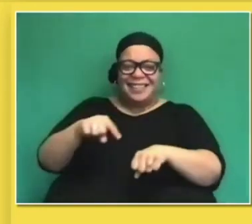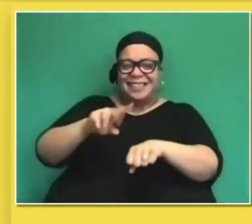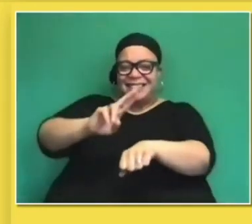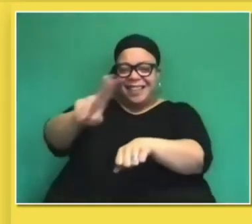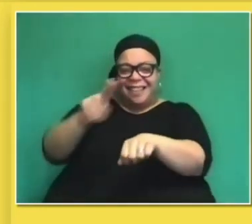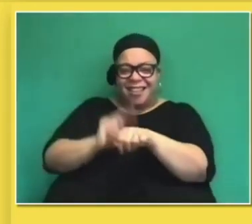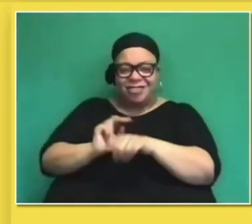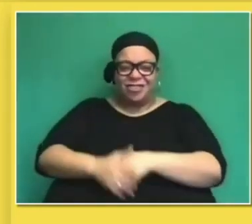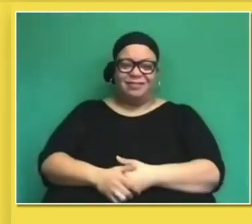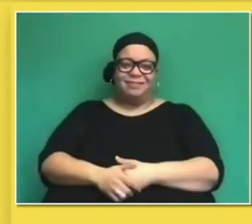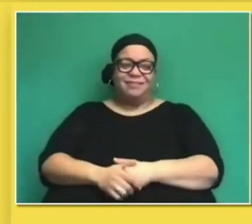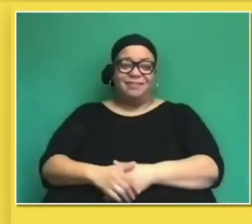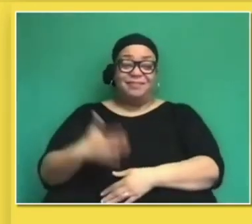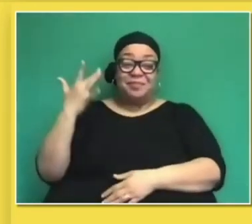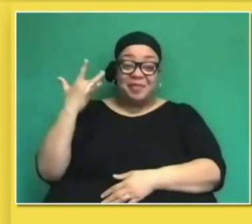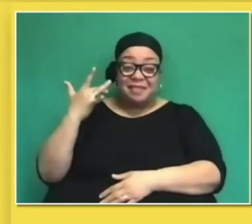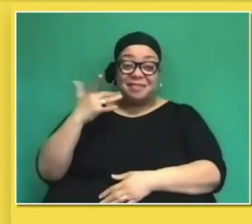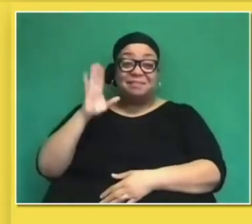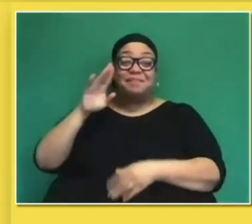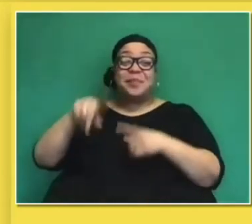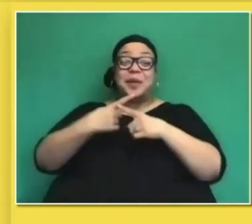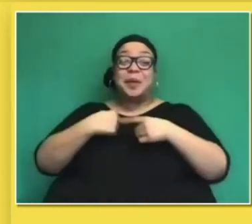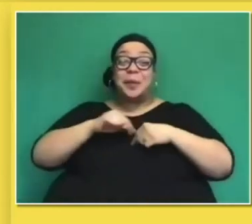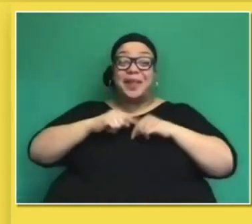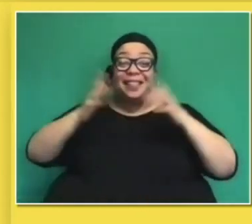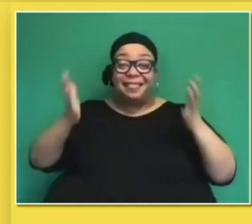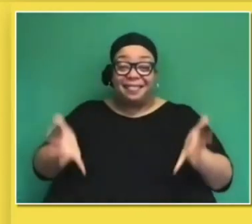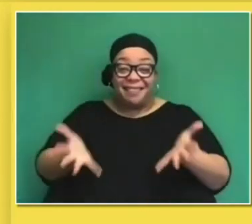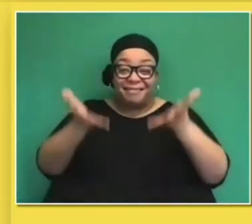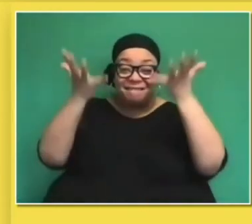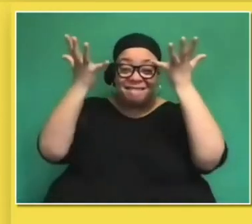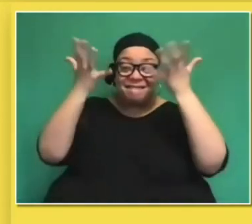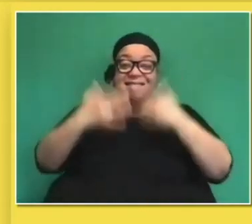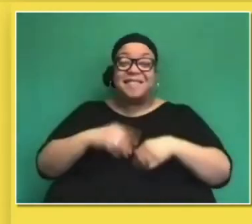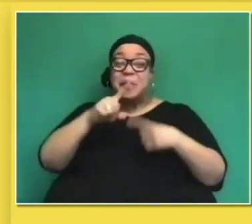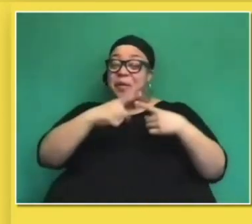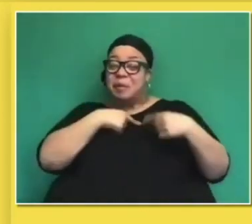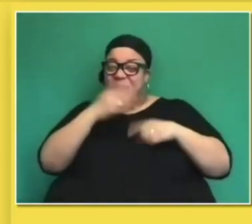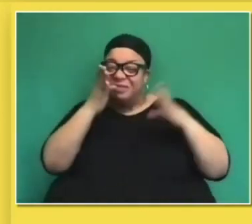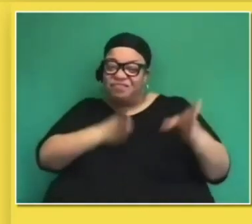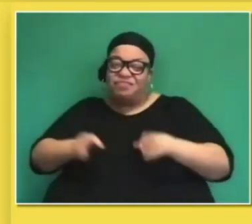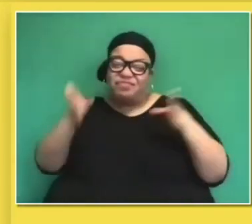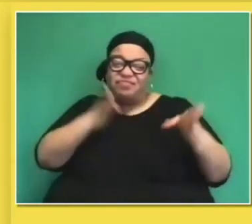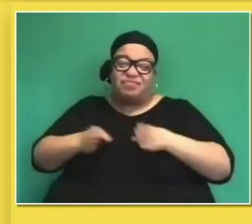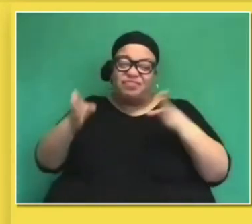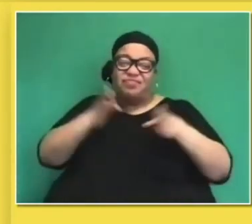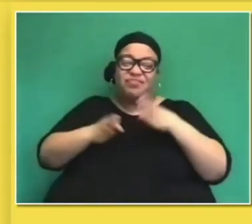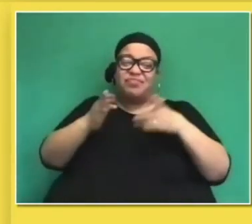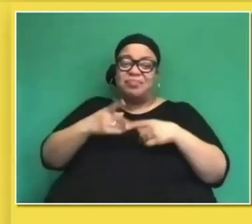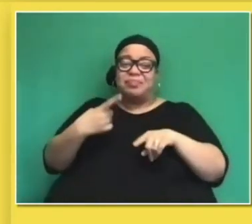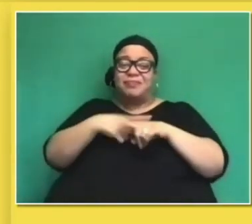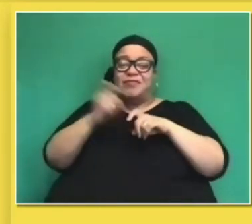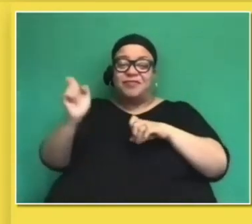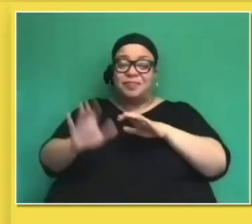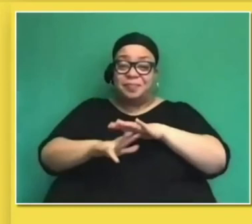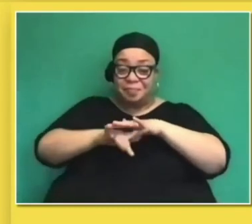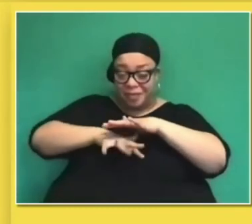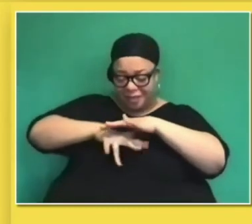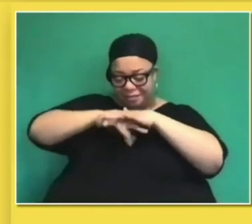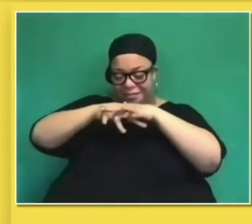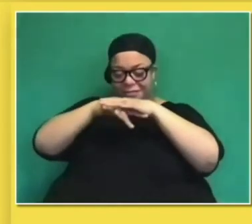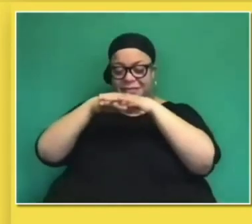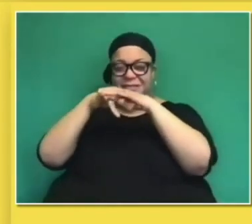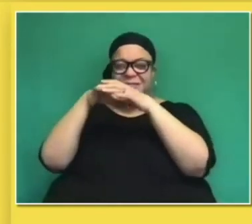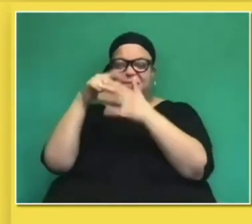we build power from the bottom, everybody, everybody, everybody can